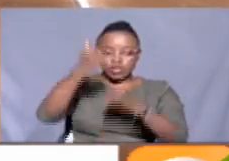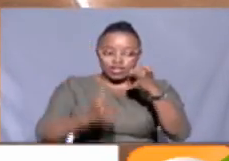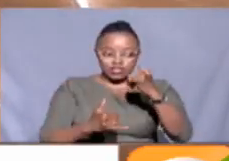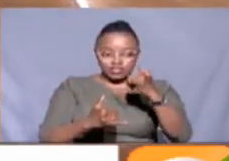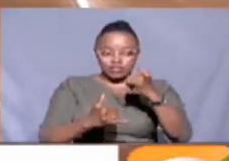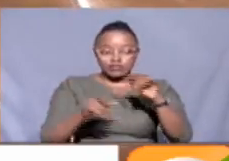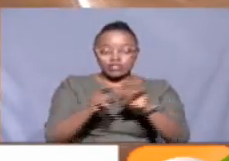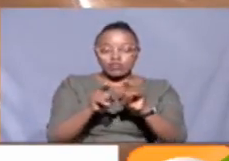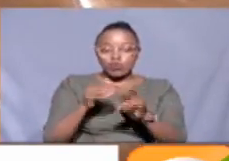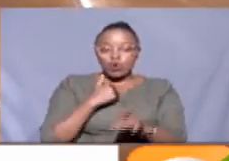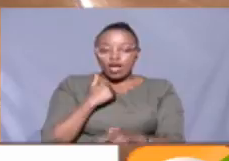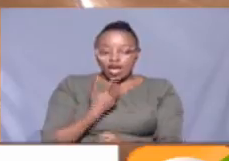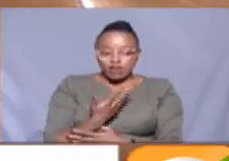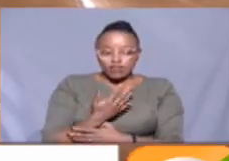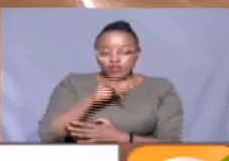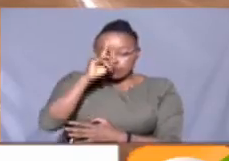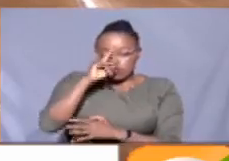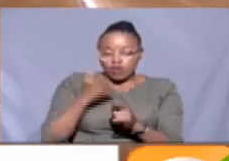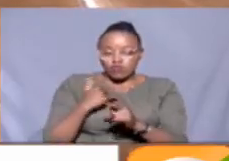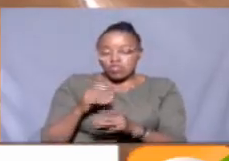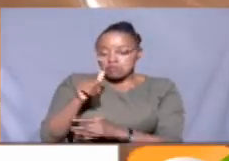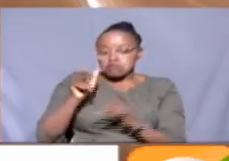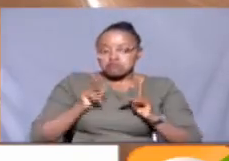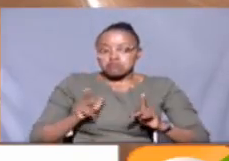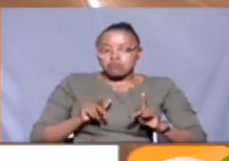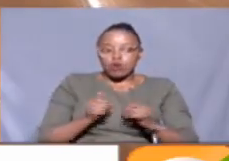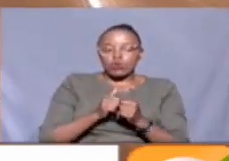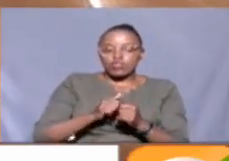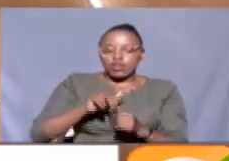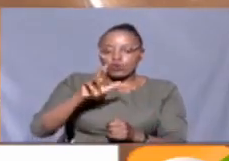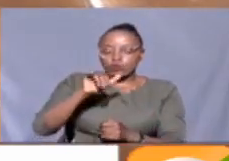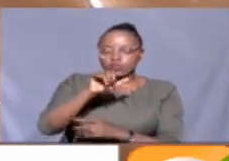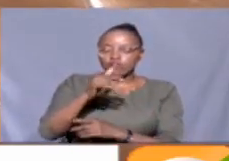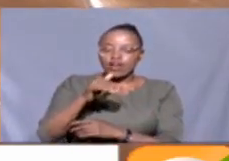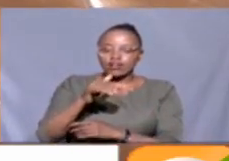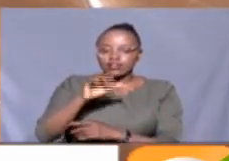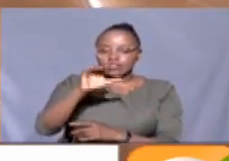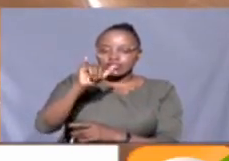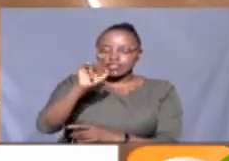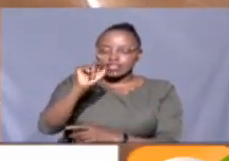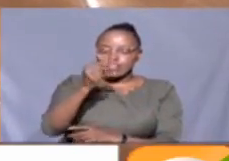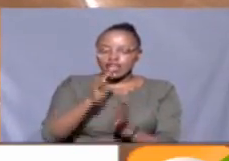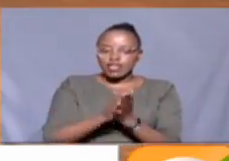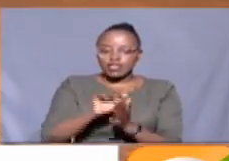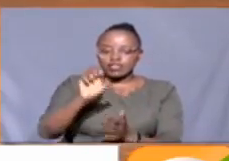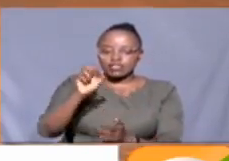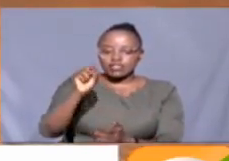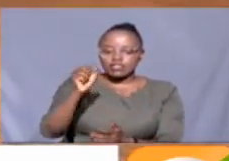was a tough outing for their compatriots Rosehilda Asumua, Cynthia Wanjala and Shakira